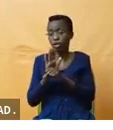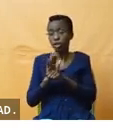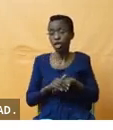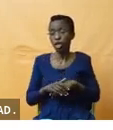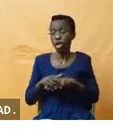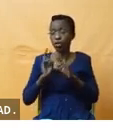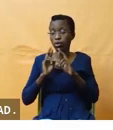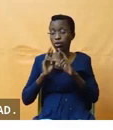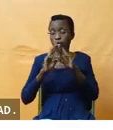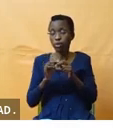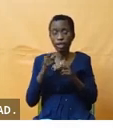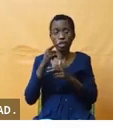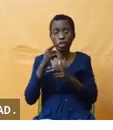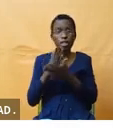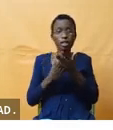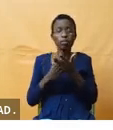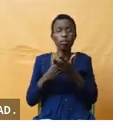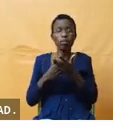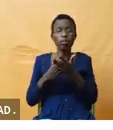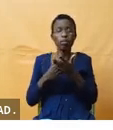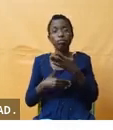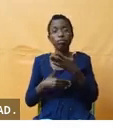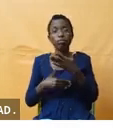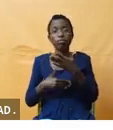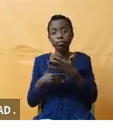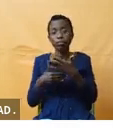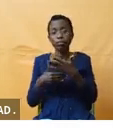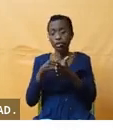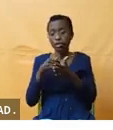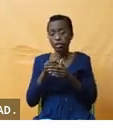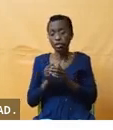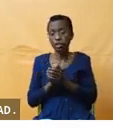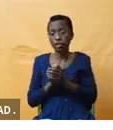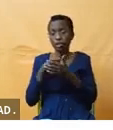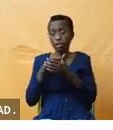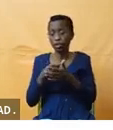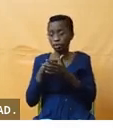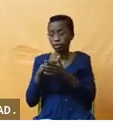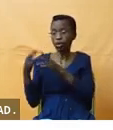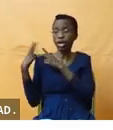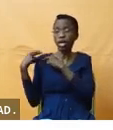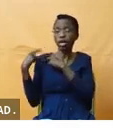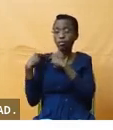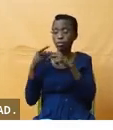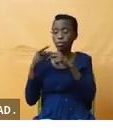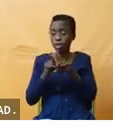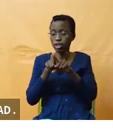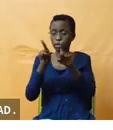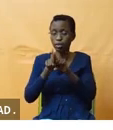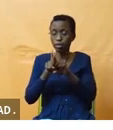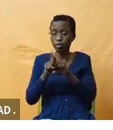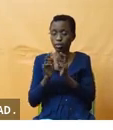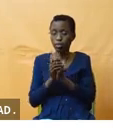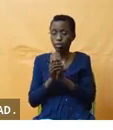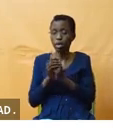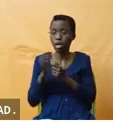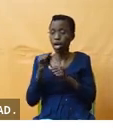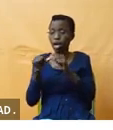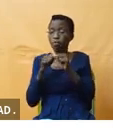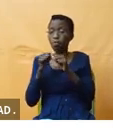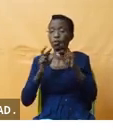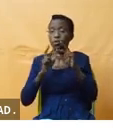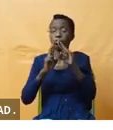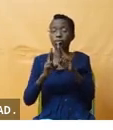of these instruments emphasize on openness and accountability, but also just on fiscal reporting or prudent